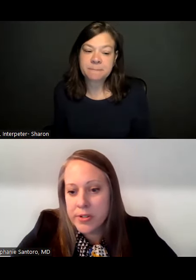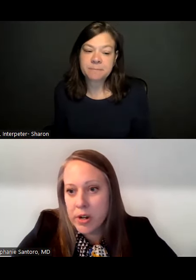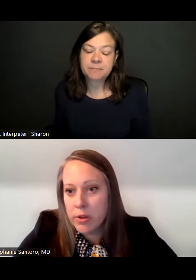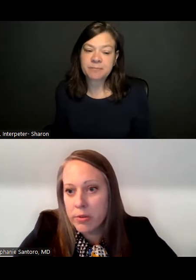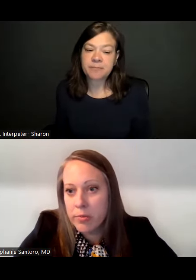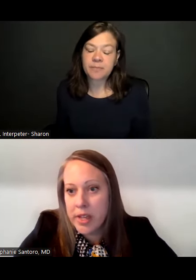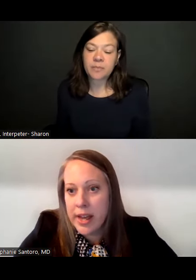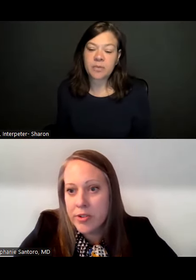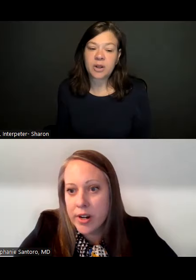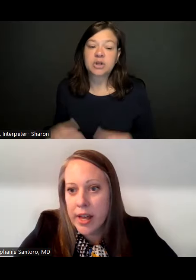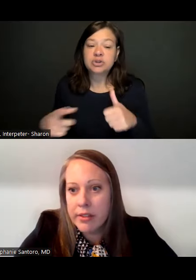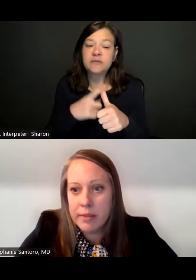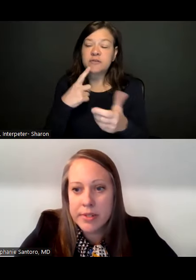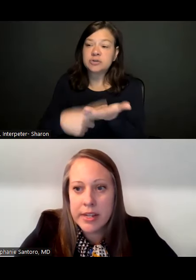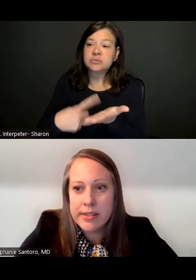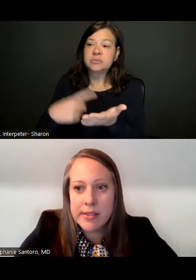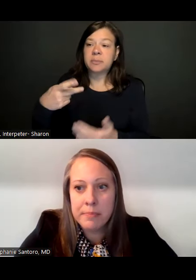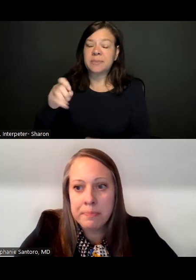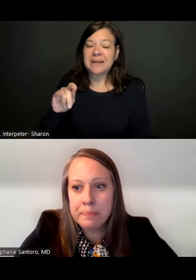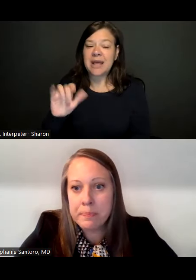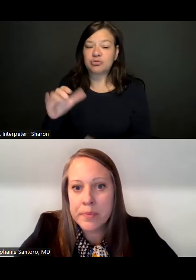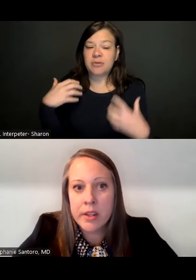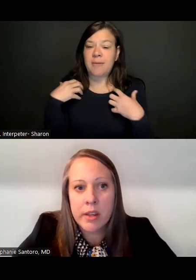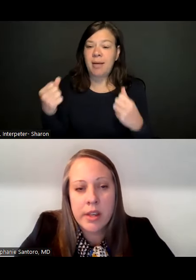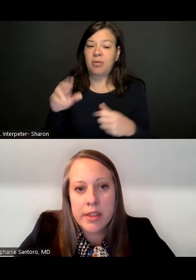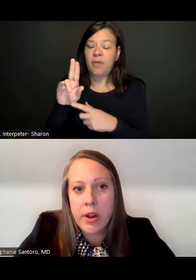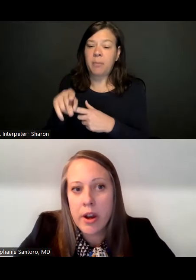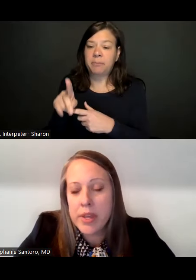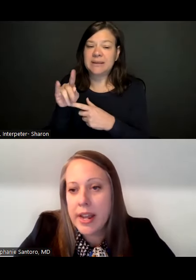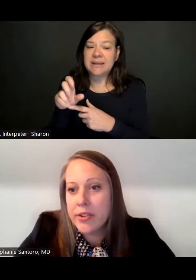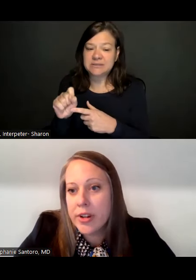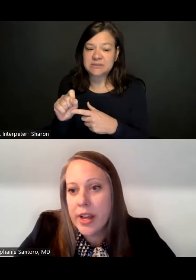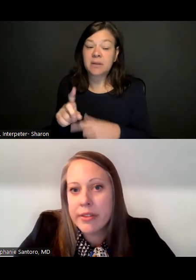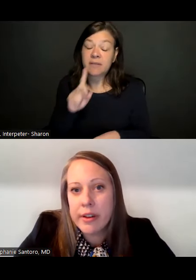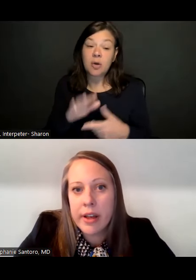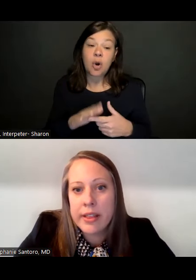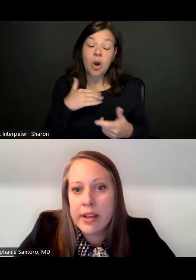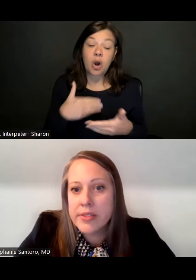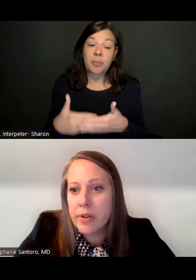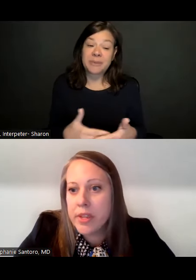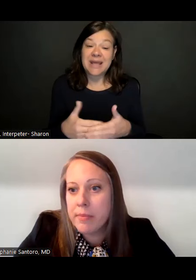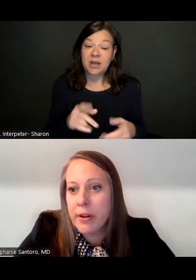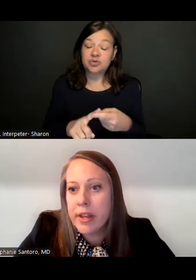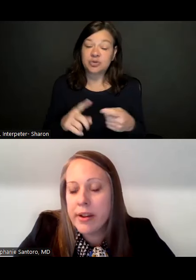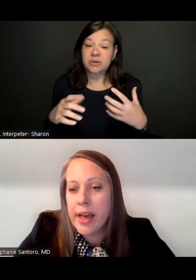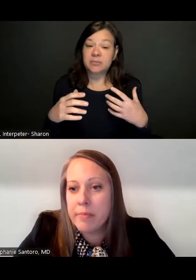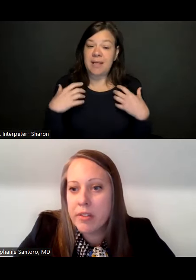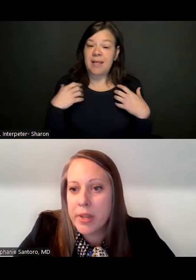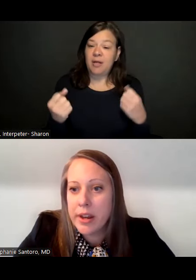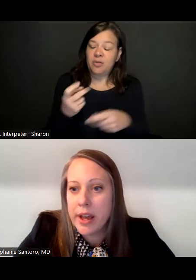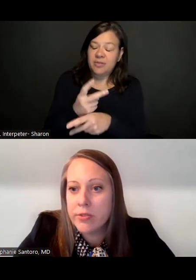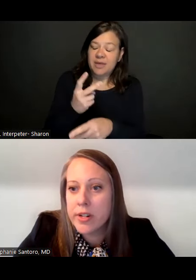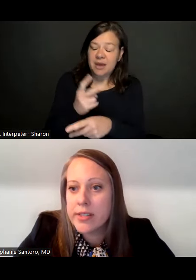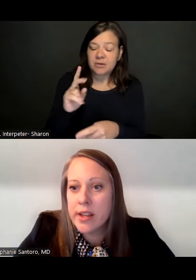So first I'll go through pediatric health updates. There are pediatric healthcare guidelines from the American Academy